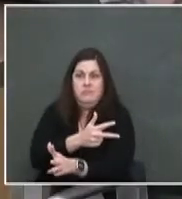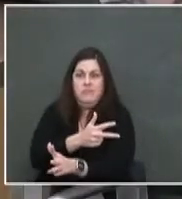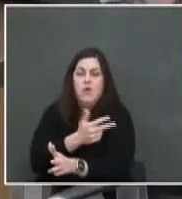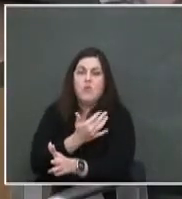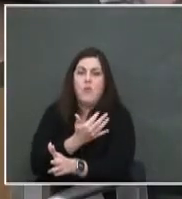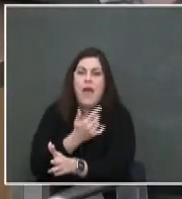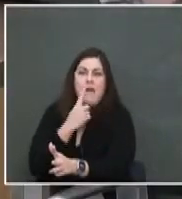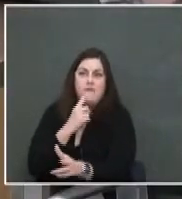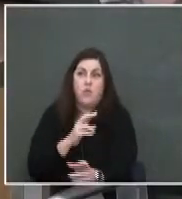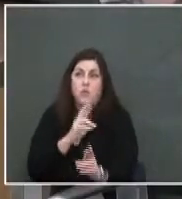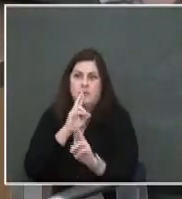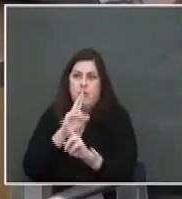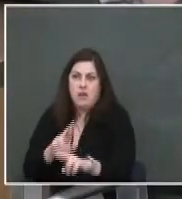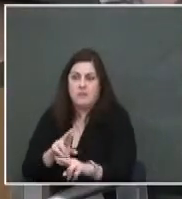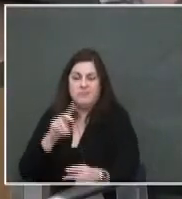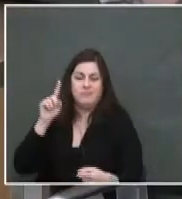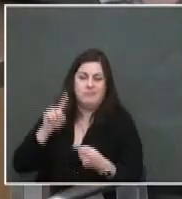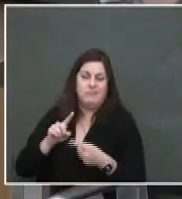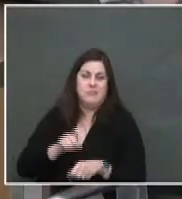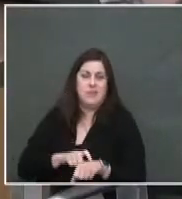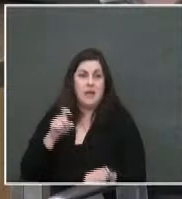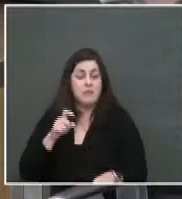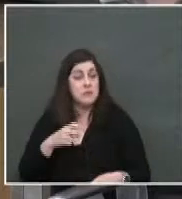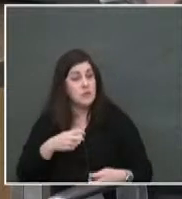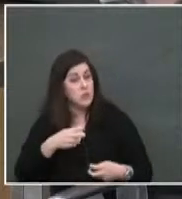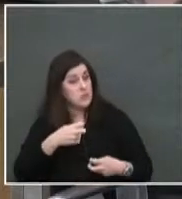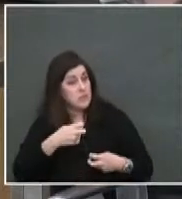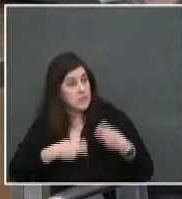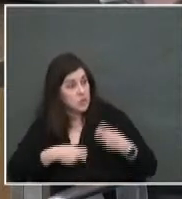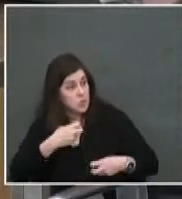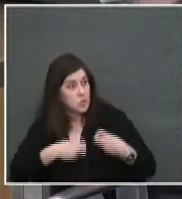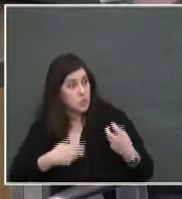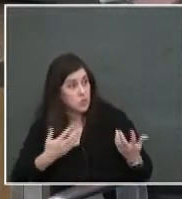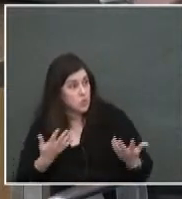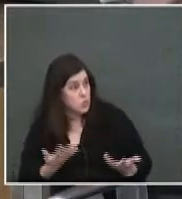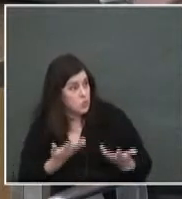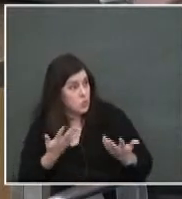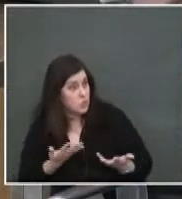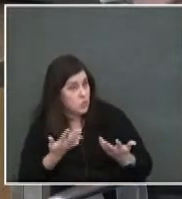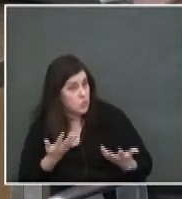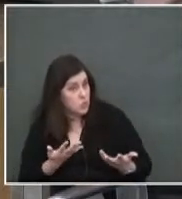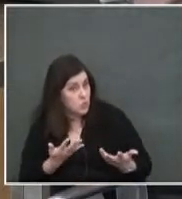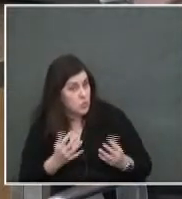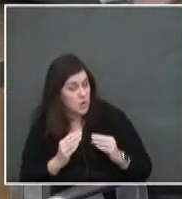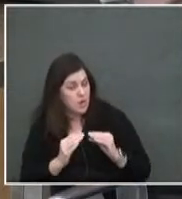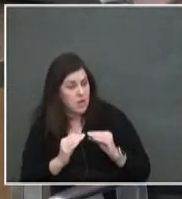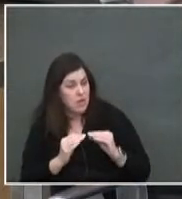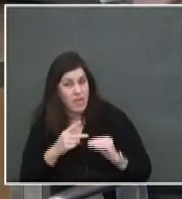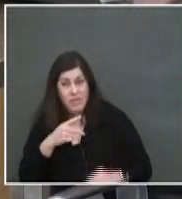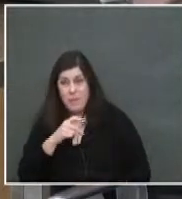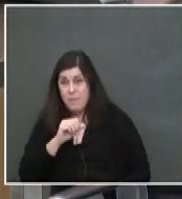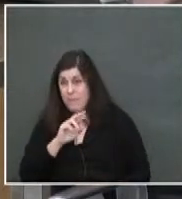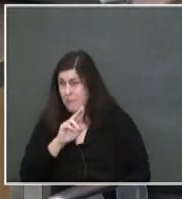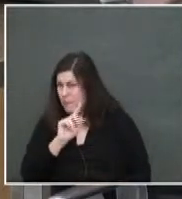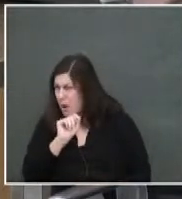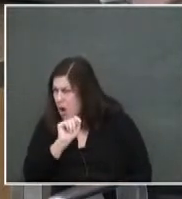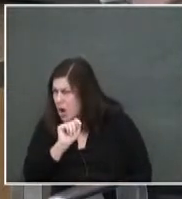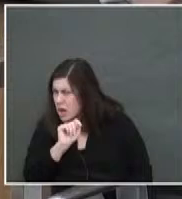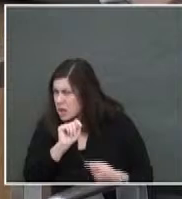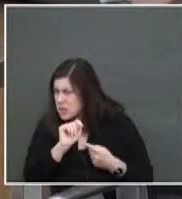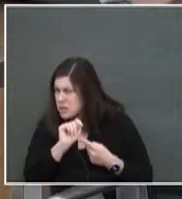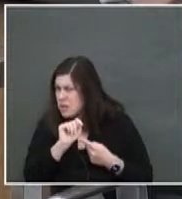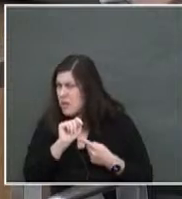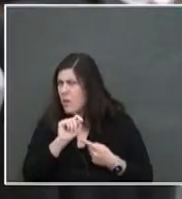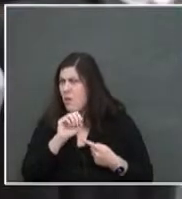Okay, so it was an issue with just having, did you say repair parts or alternate